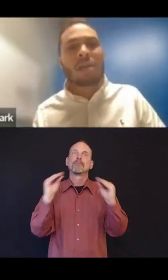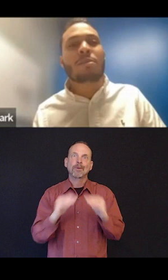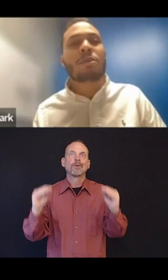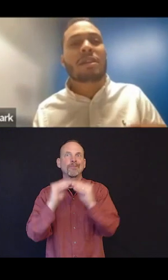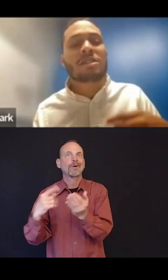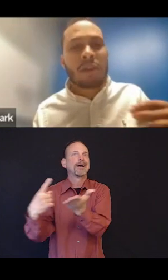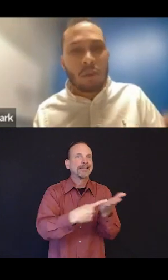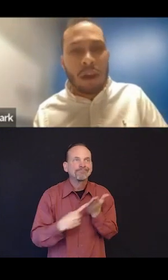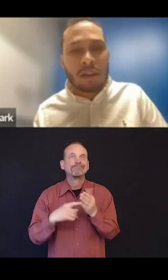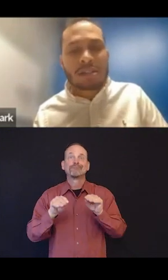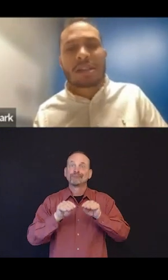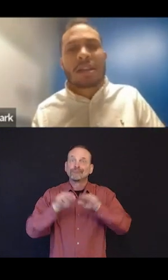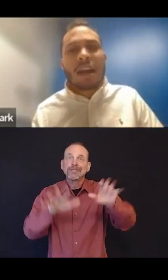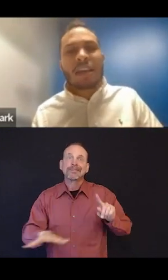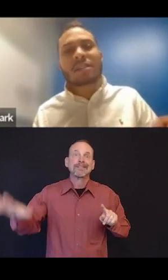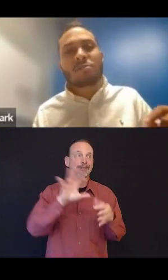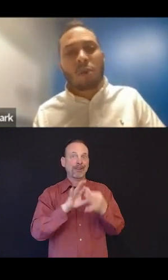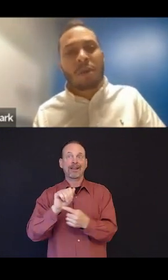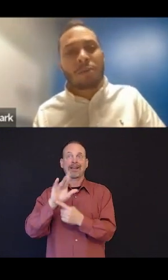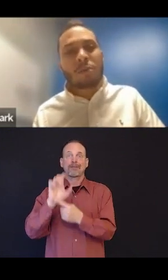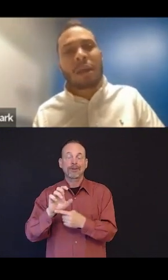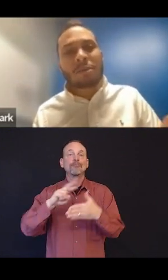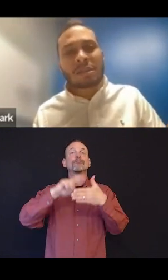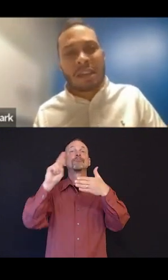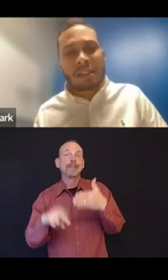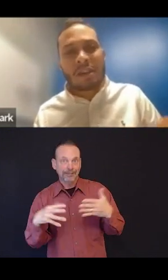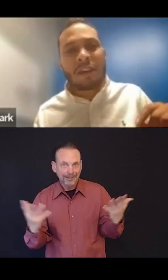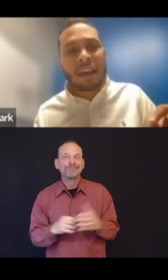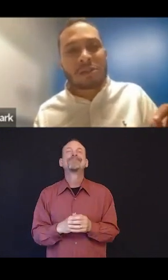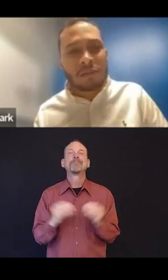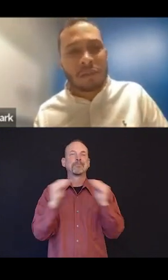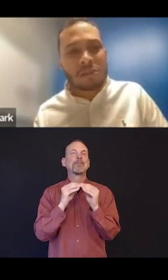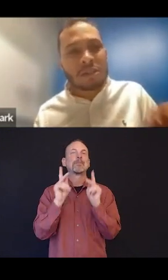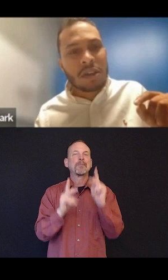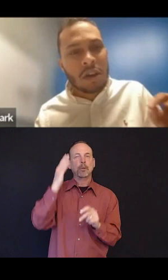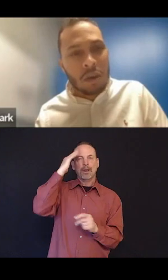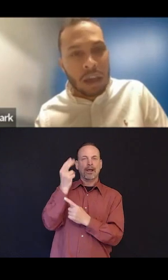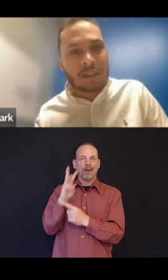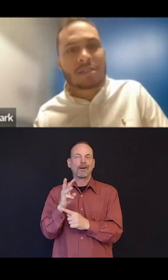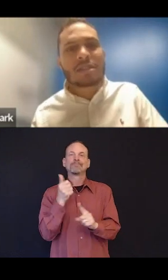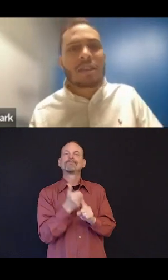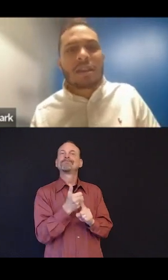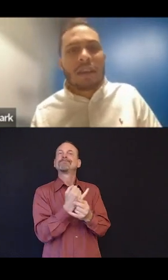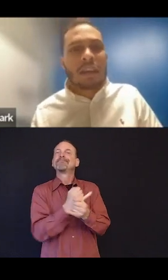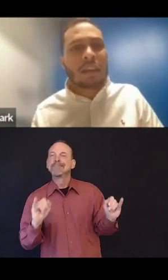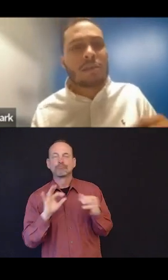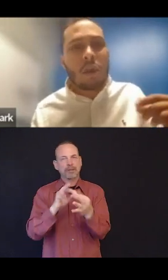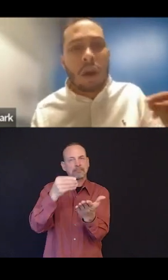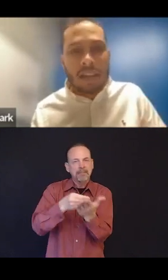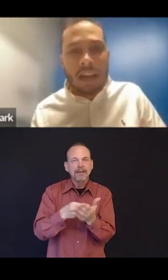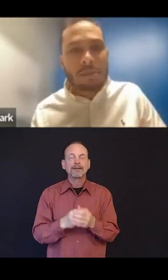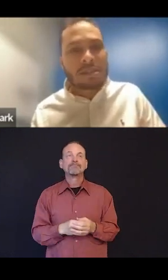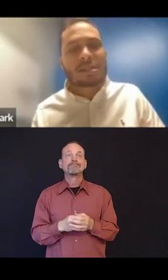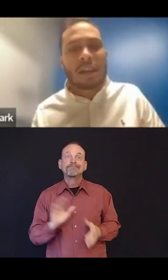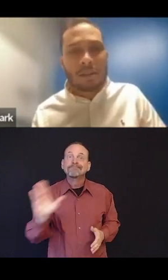about ABLE and spread awareness, I think the more people will be able to take their financial future into their own hands and live a